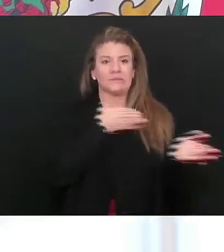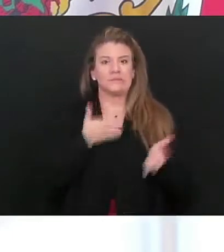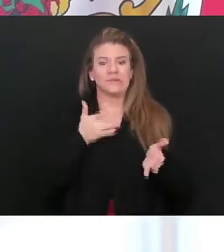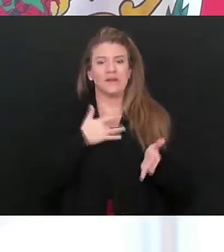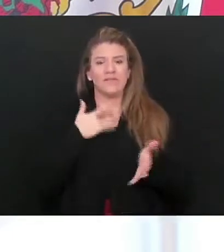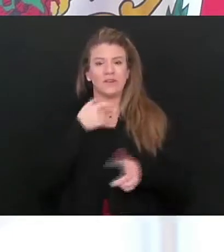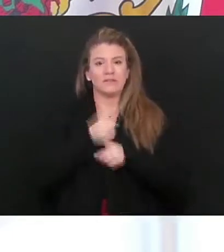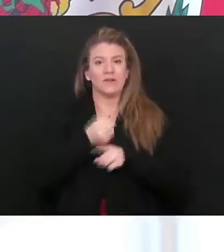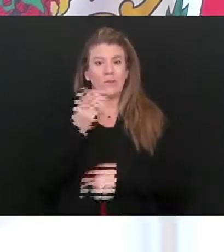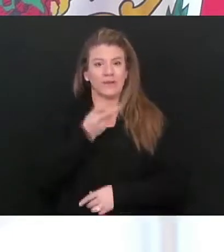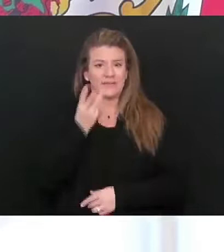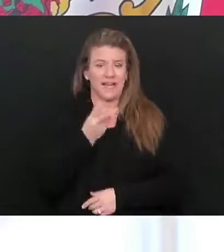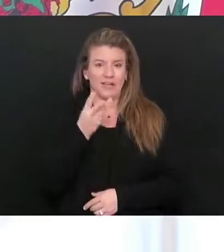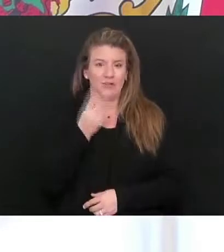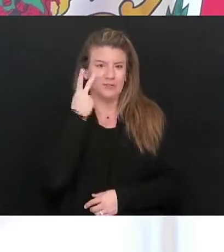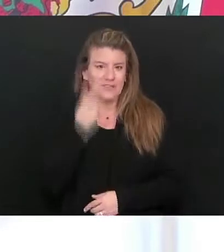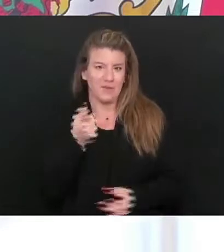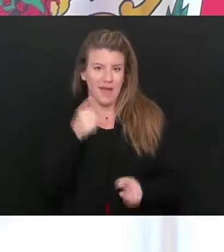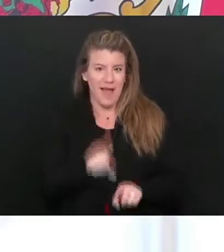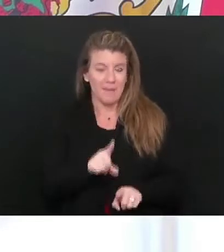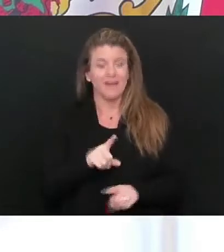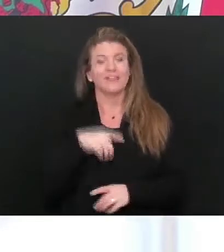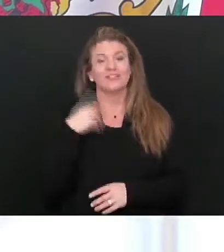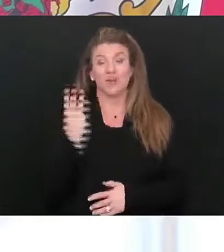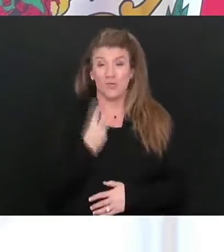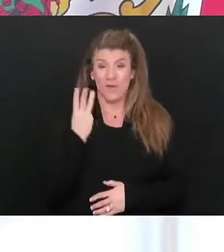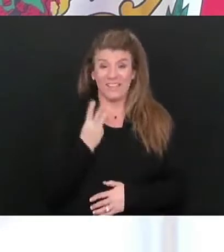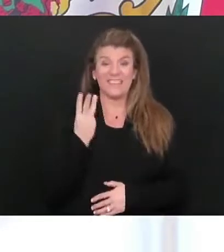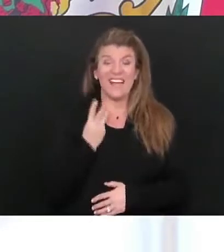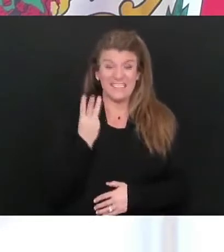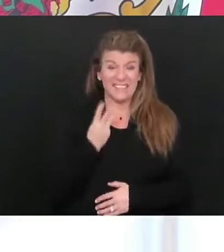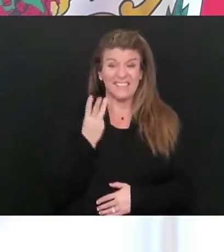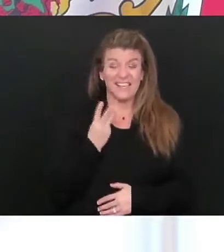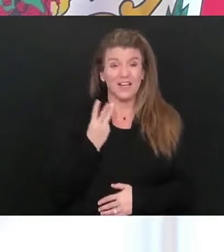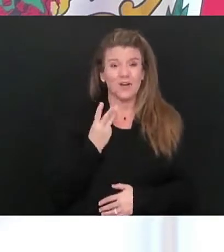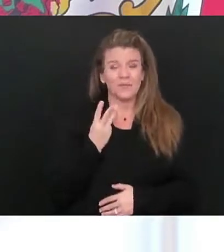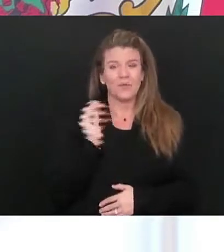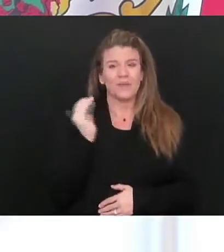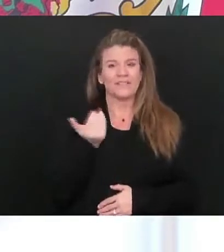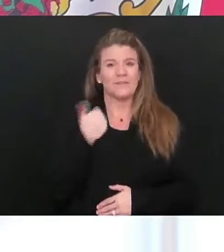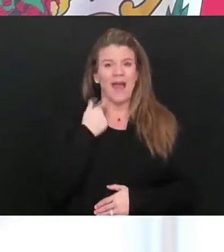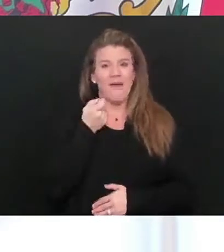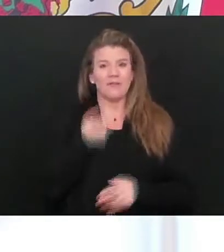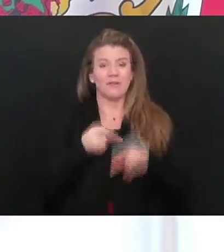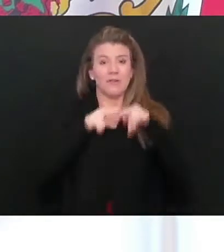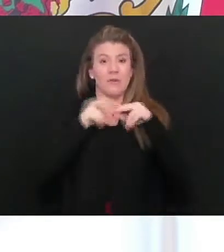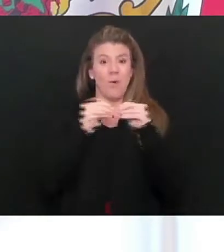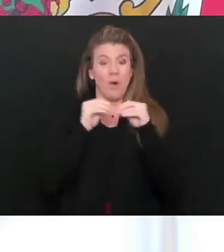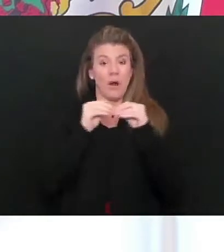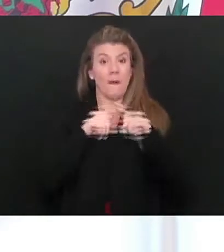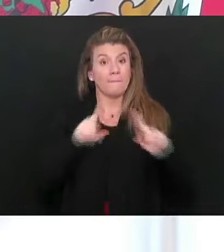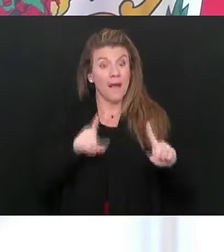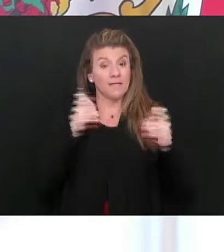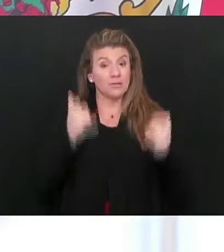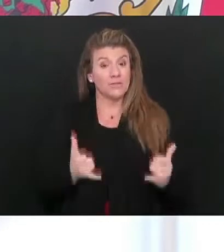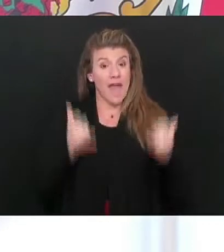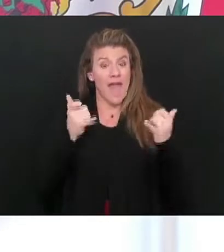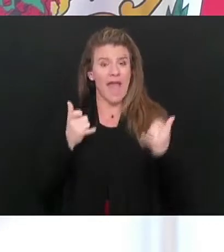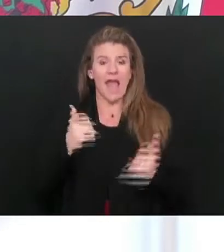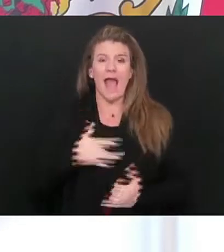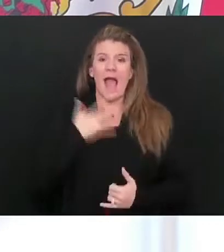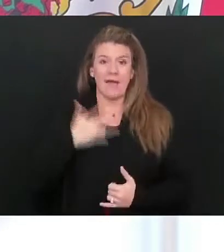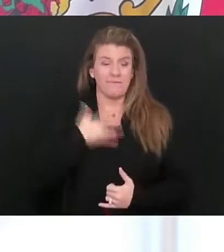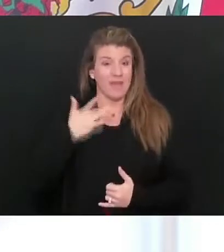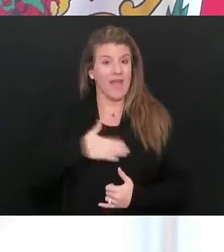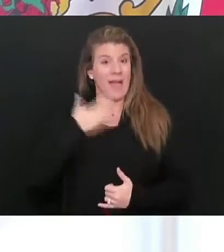Wednesday. And so on Wednesdays, we have that uptick. But today, I'm very pleased that